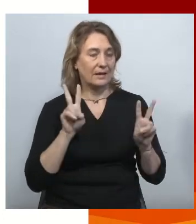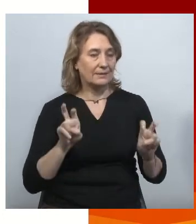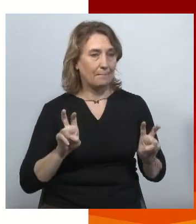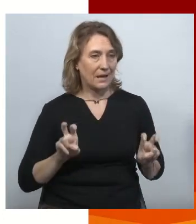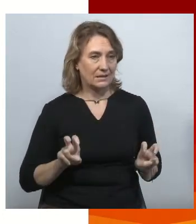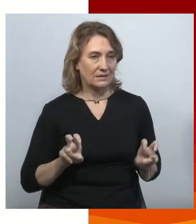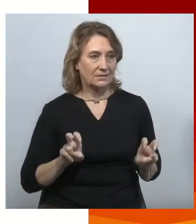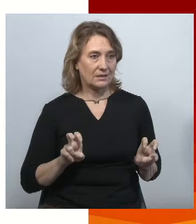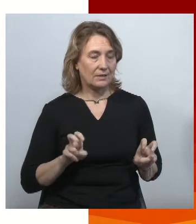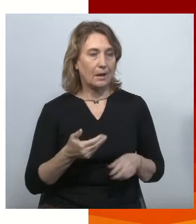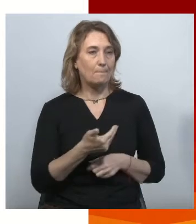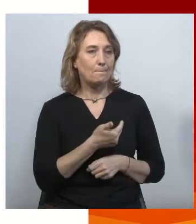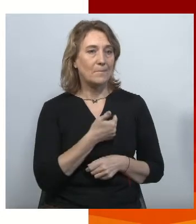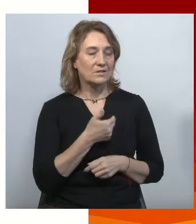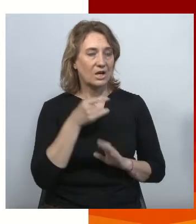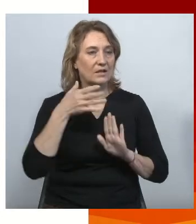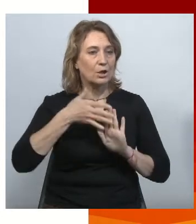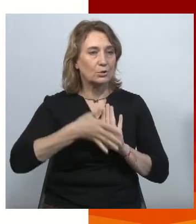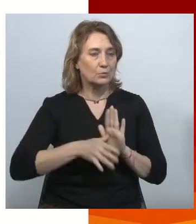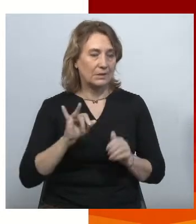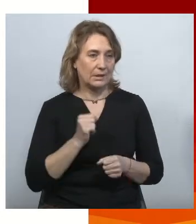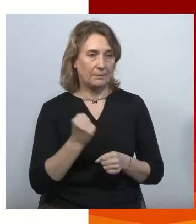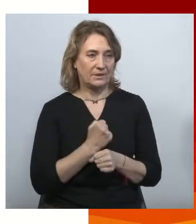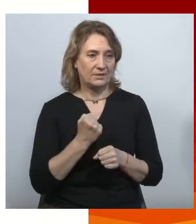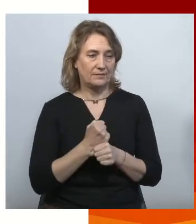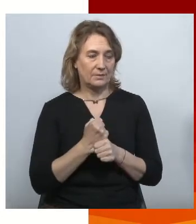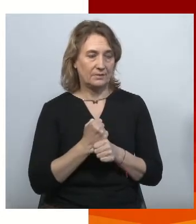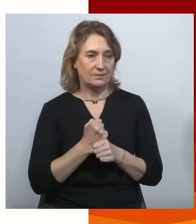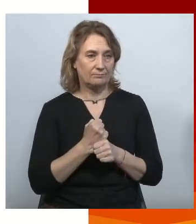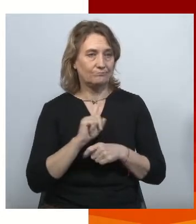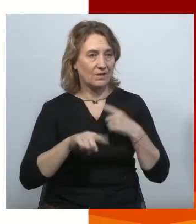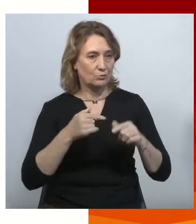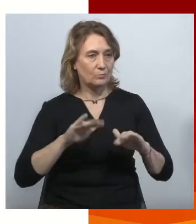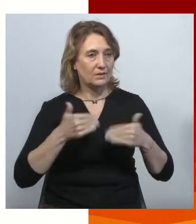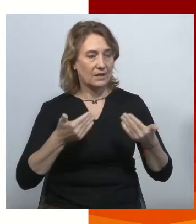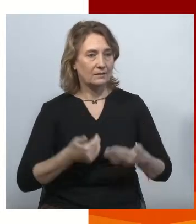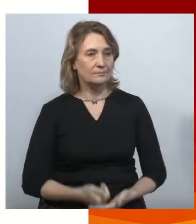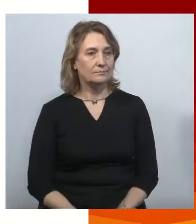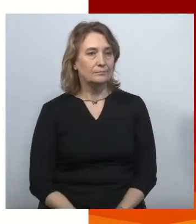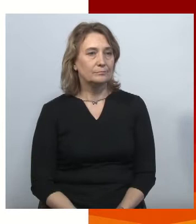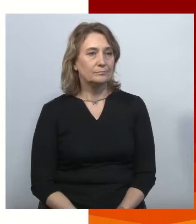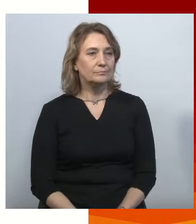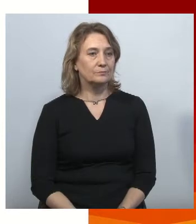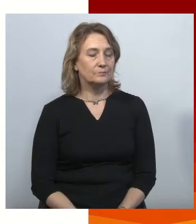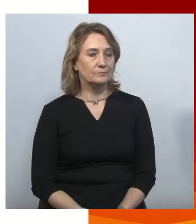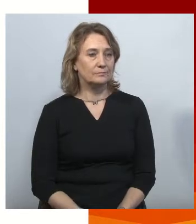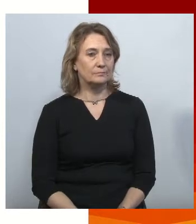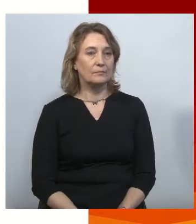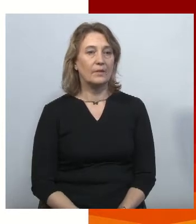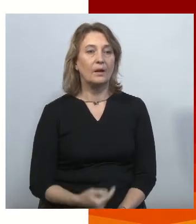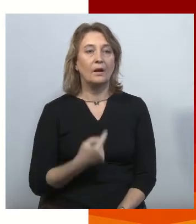answered our questions. It showed us that people are interested in this topic. Please, next slide.